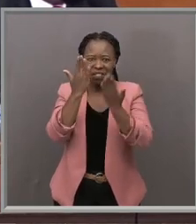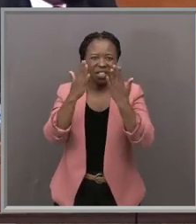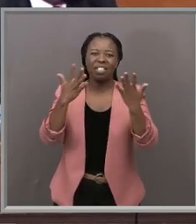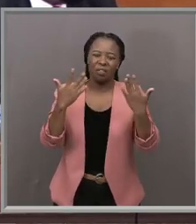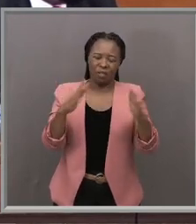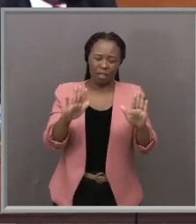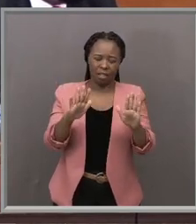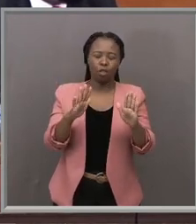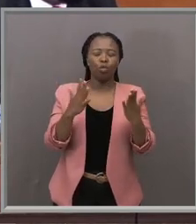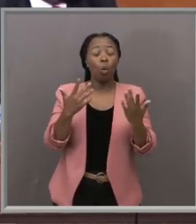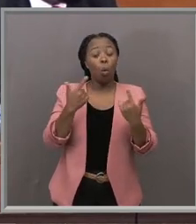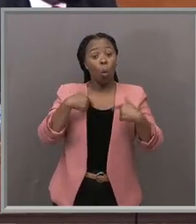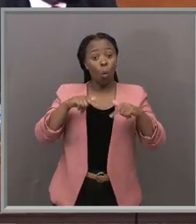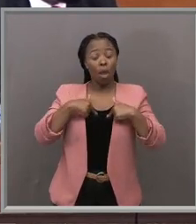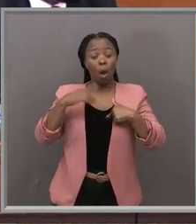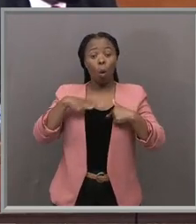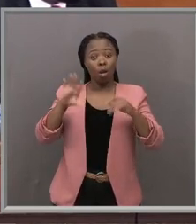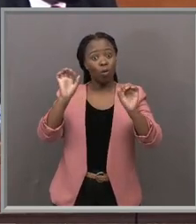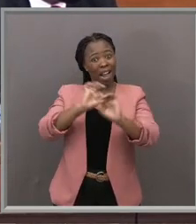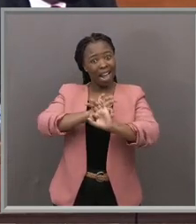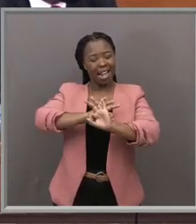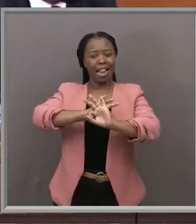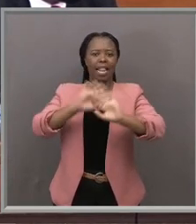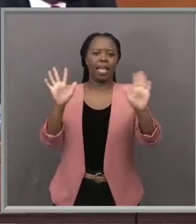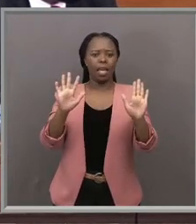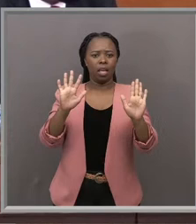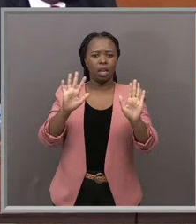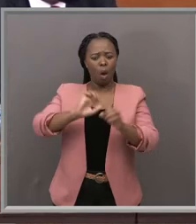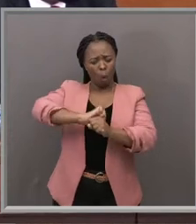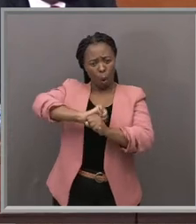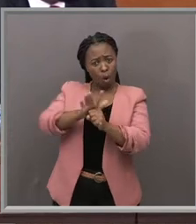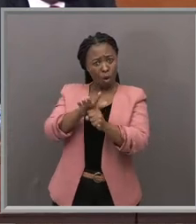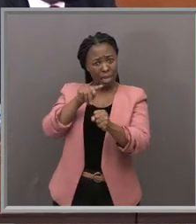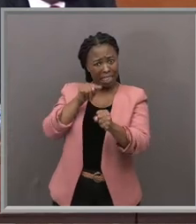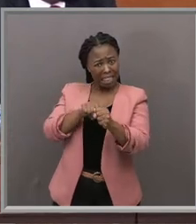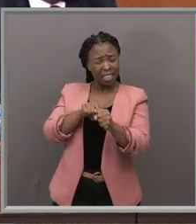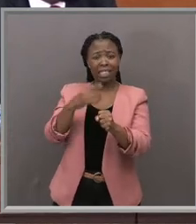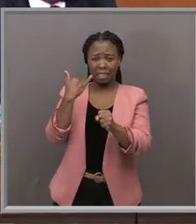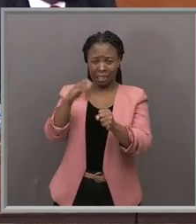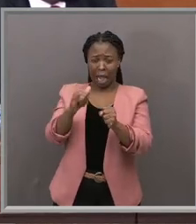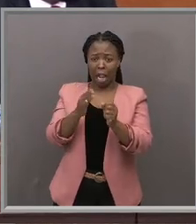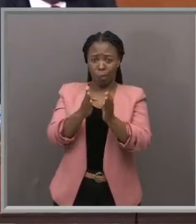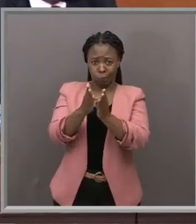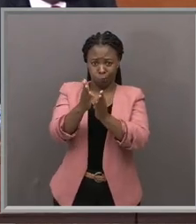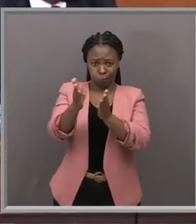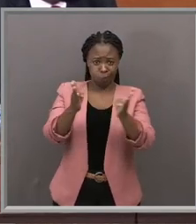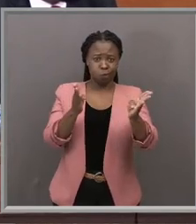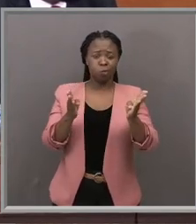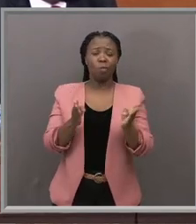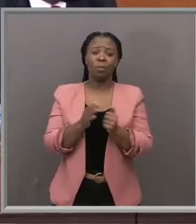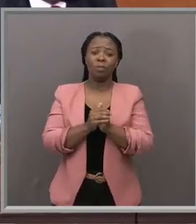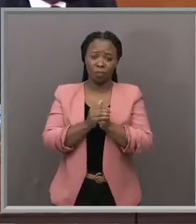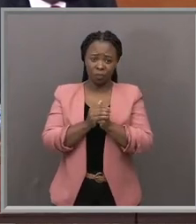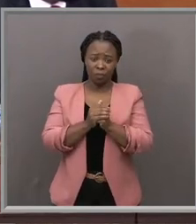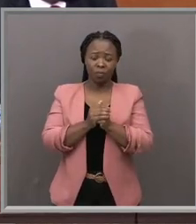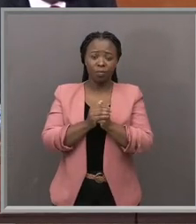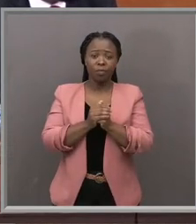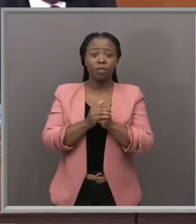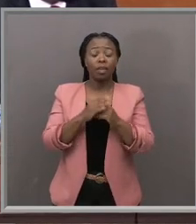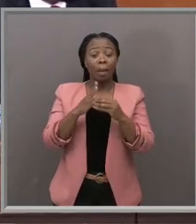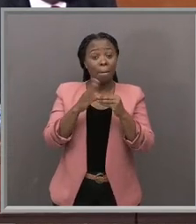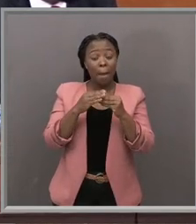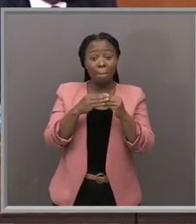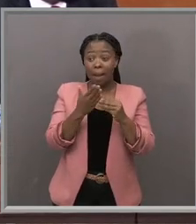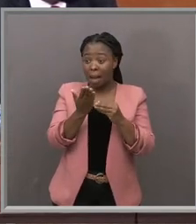clear that coronavirus is still around. And honorable members, we must also make it